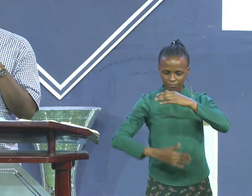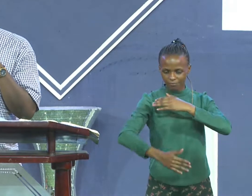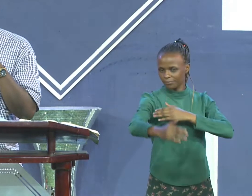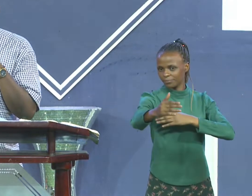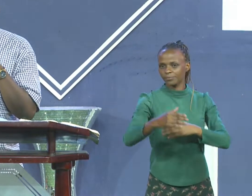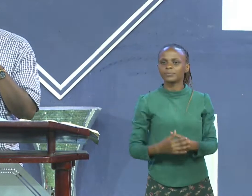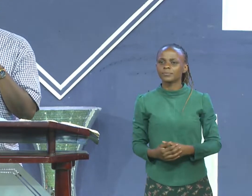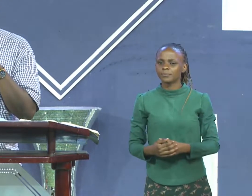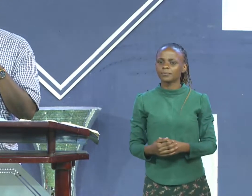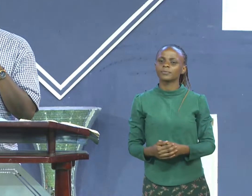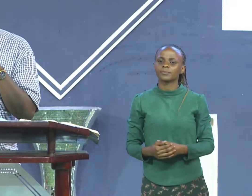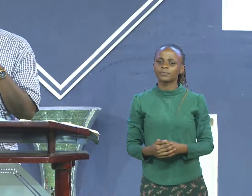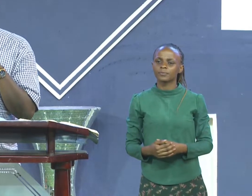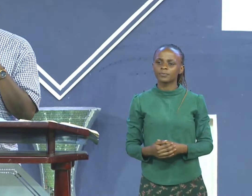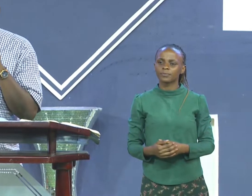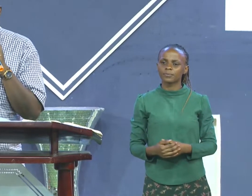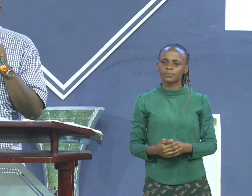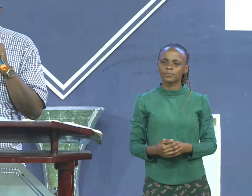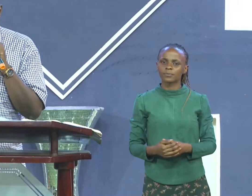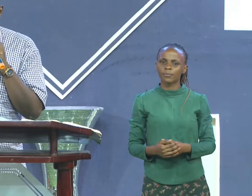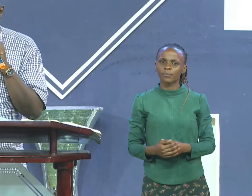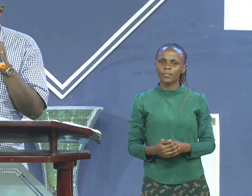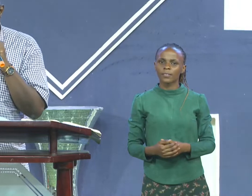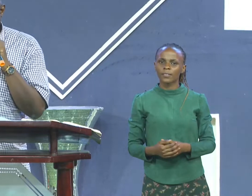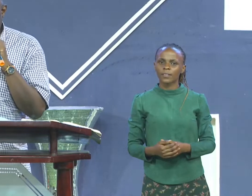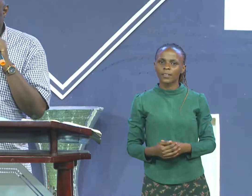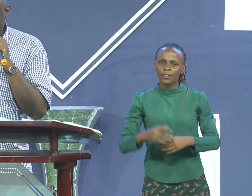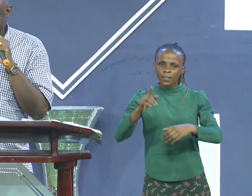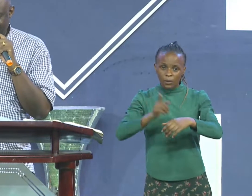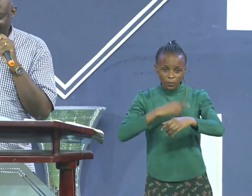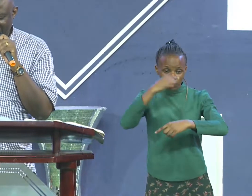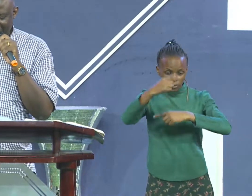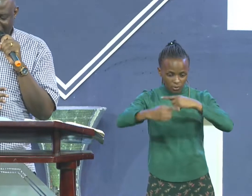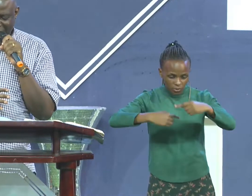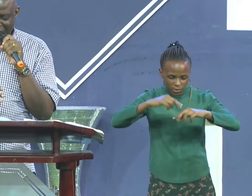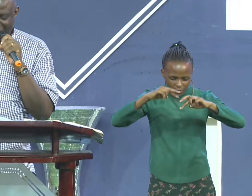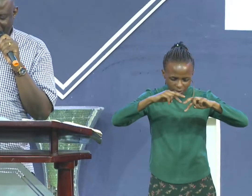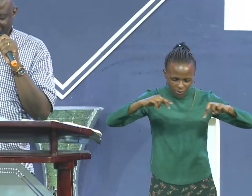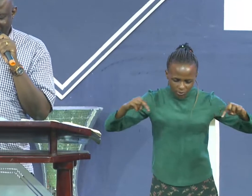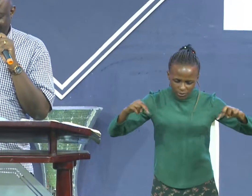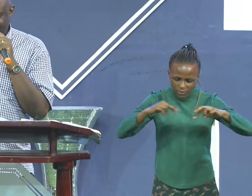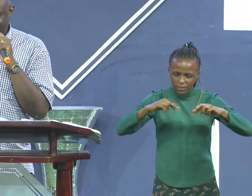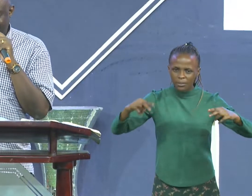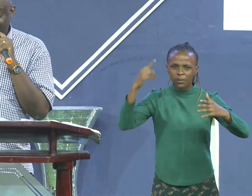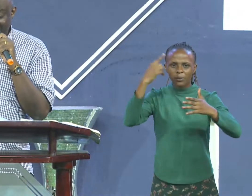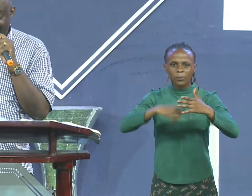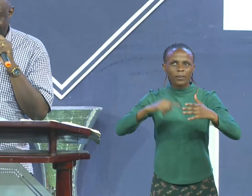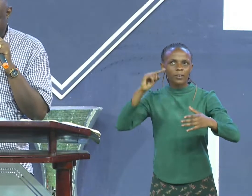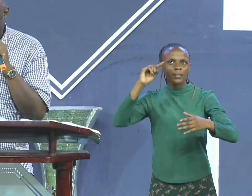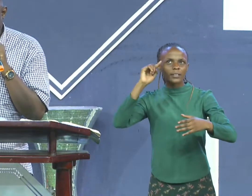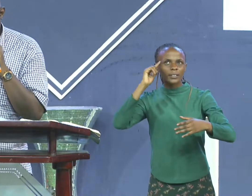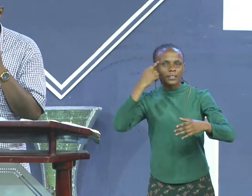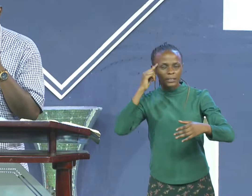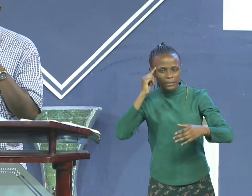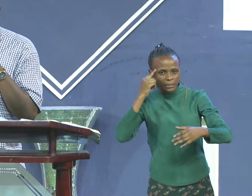forward. And when you carry on to check what this spirit of the Perizzites